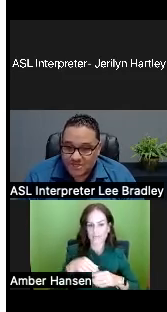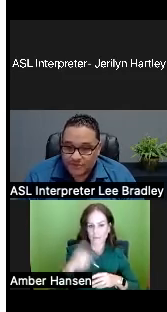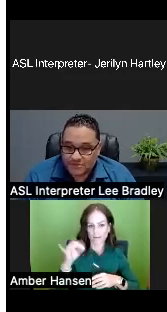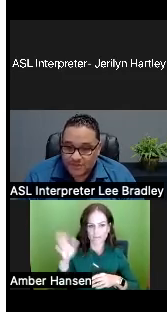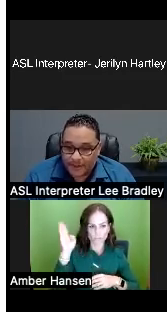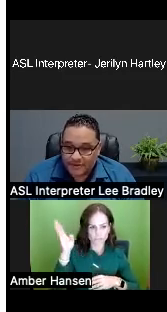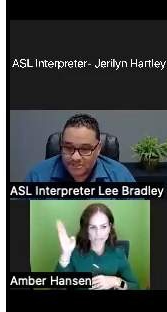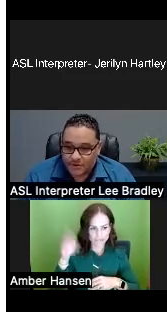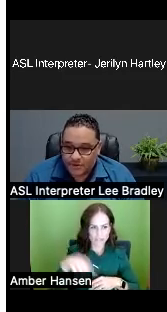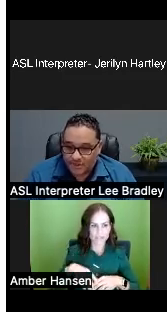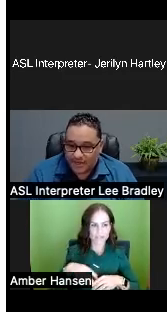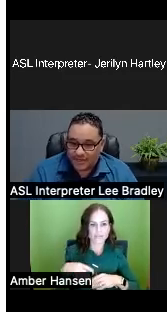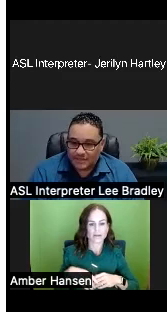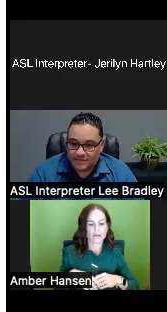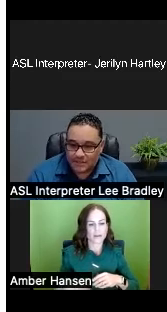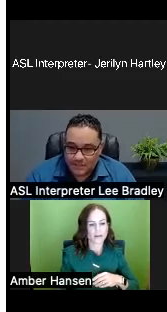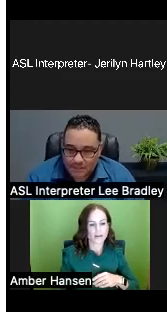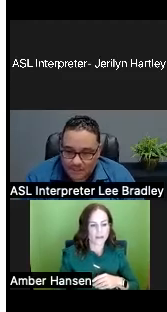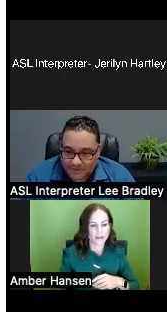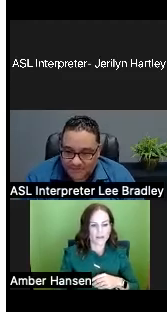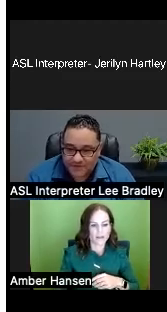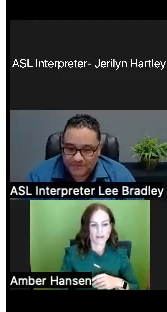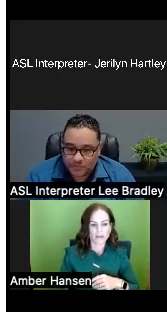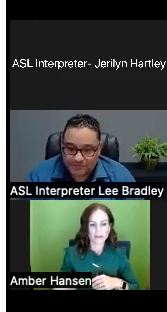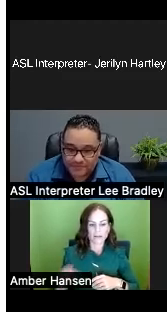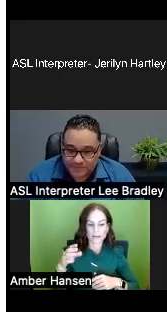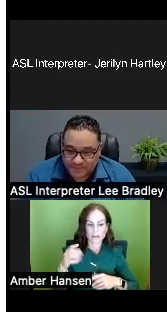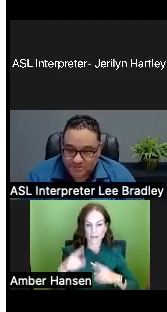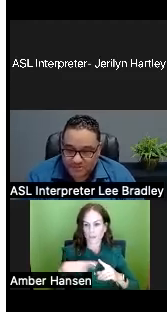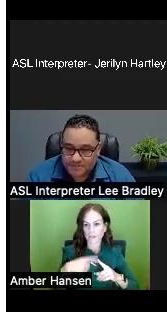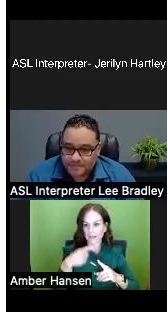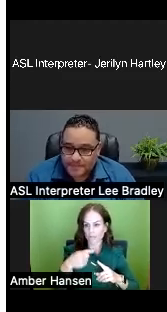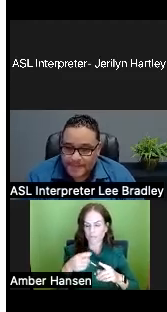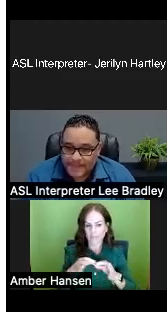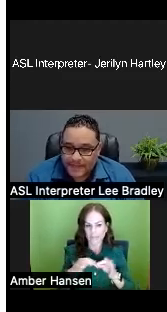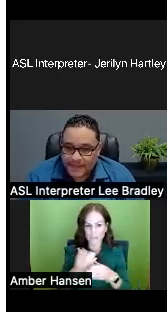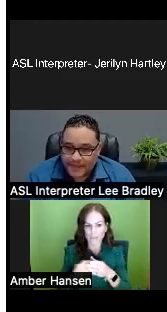he shares, I'm going to share a little bit of information from one of his presentations